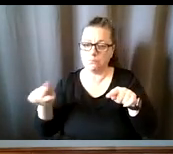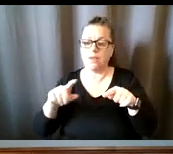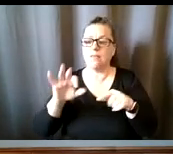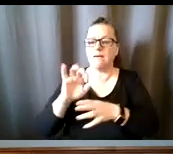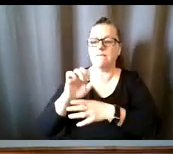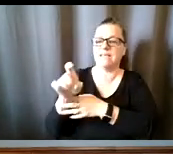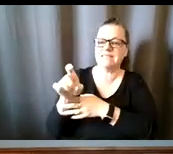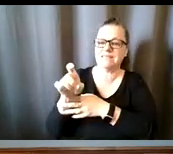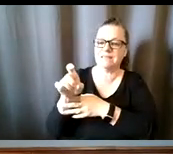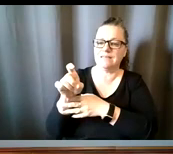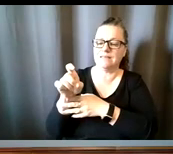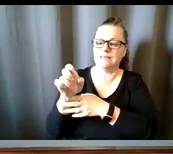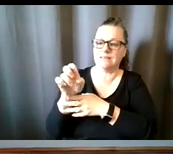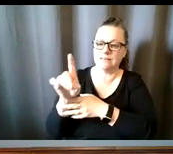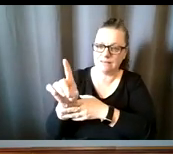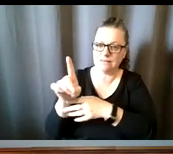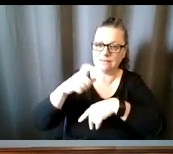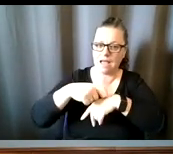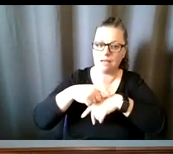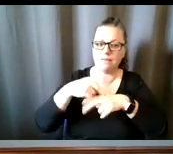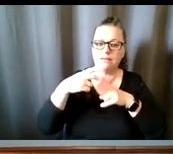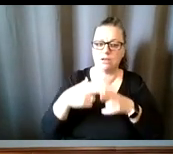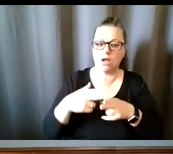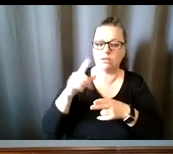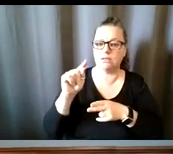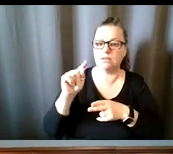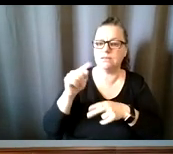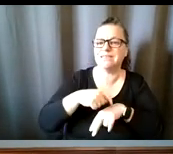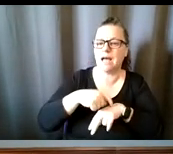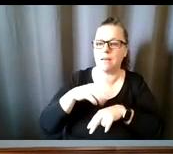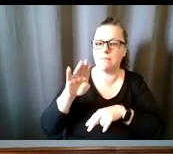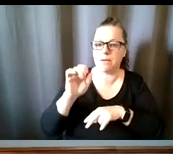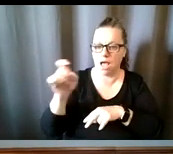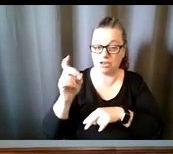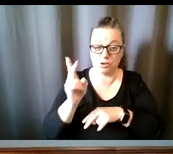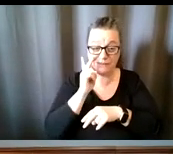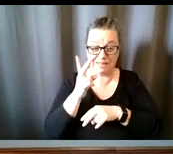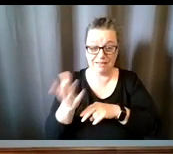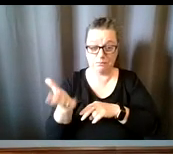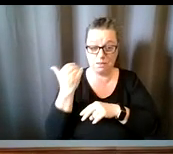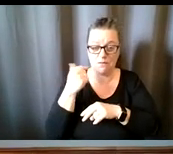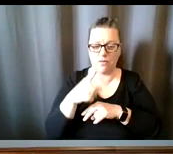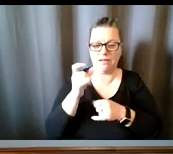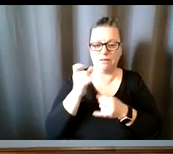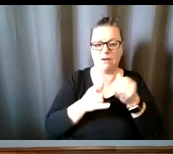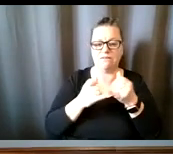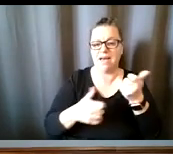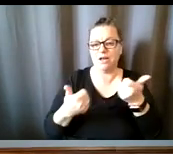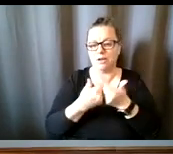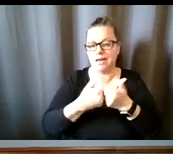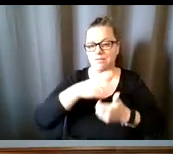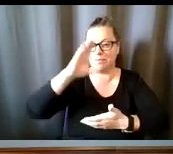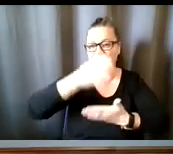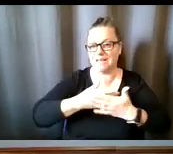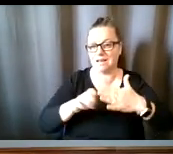time box. And that's the next tool we're going to talk about. So a time box, well, you've probably seen this before. This happened to be the final game of my son's elementary